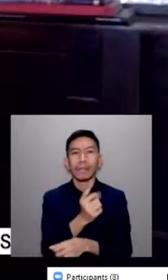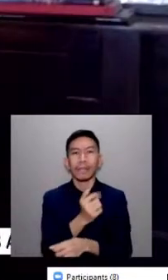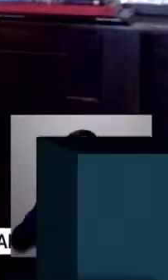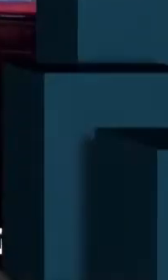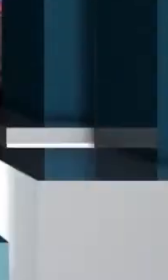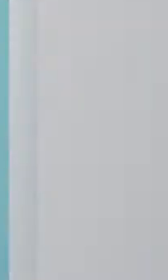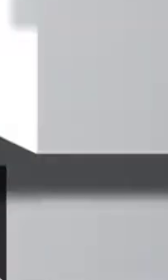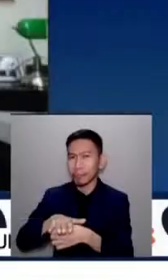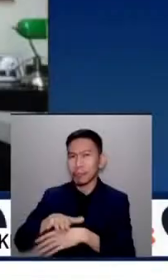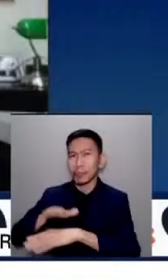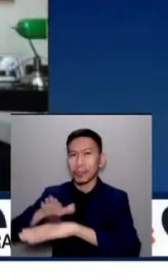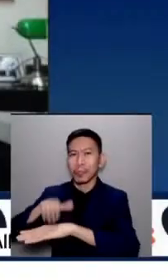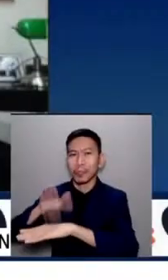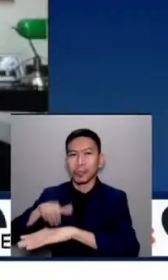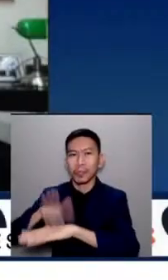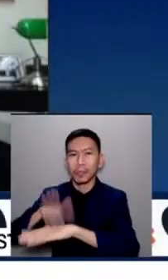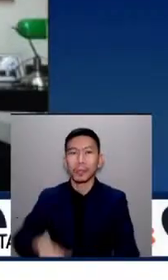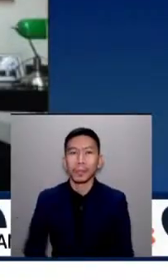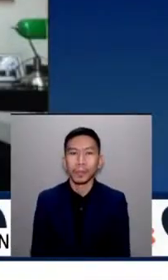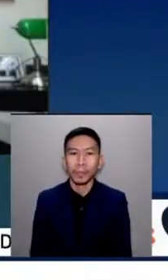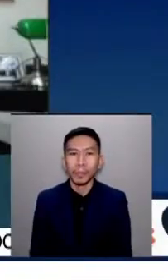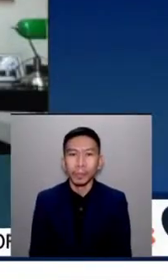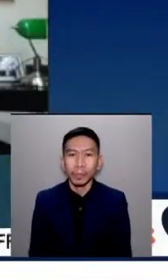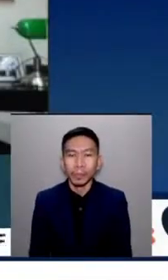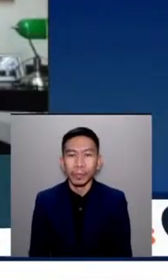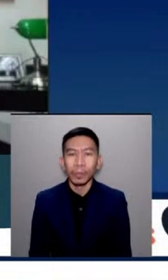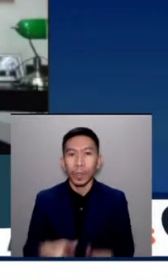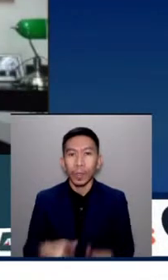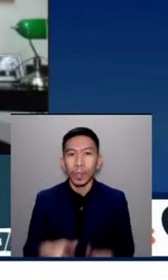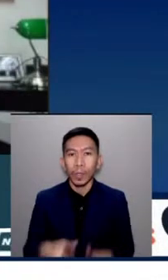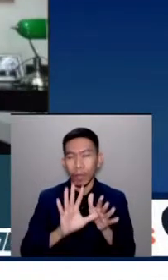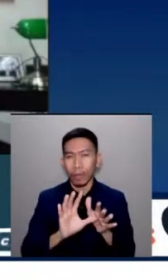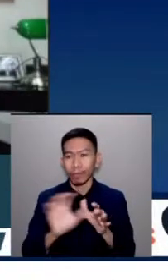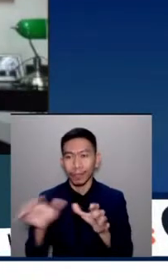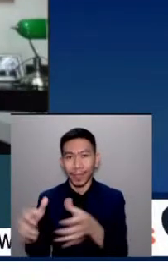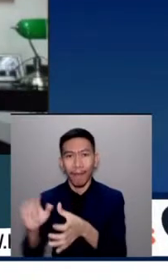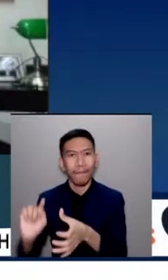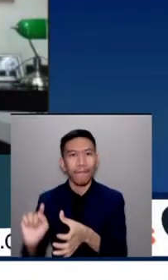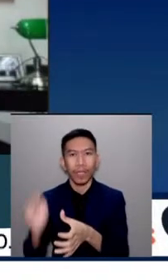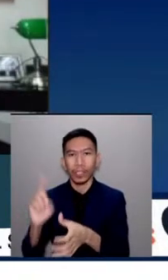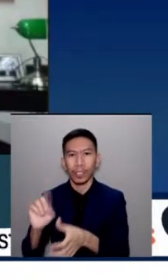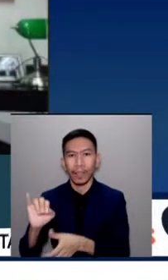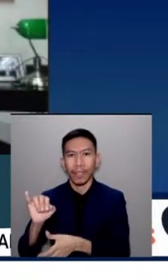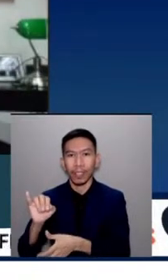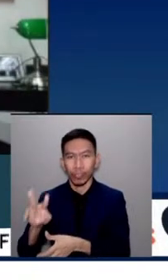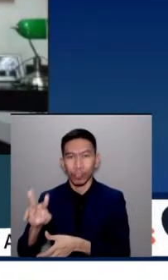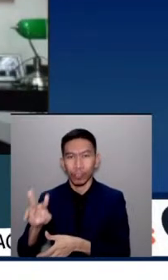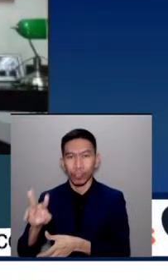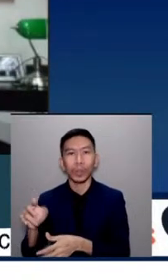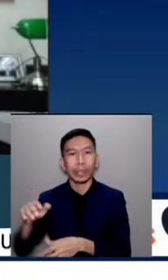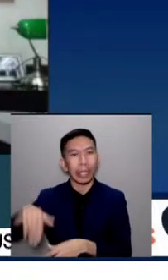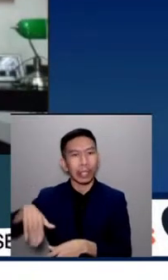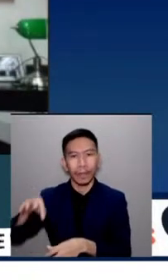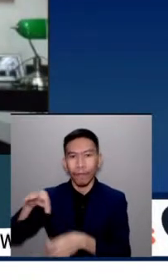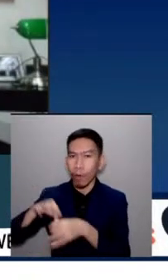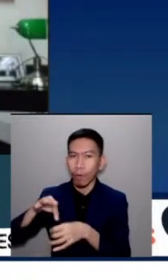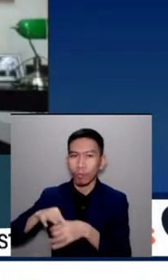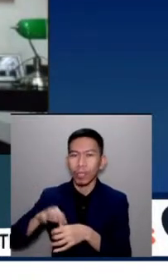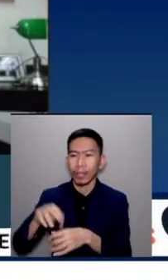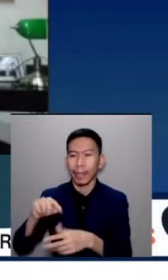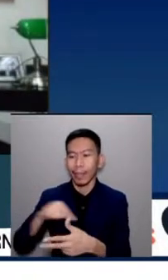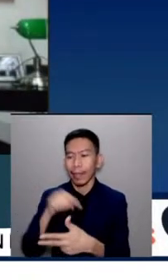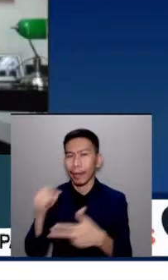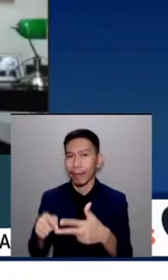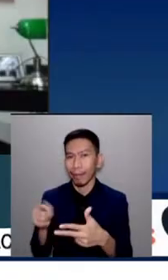reports. The COMELEC First Division has yet to vote on three consolidated petitions seeking